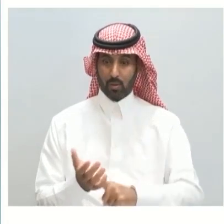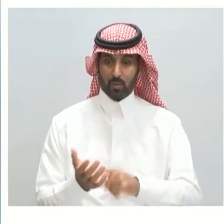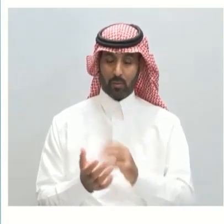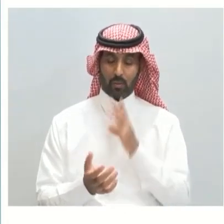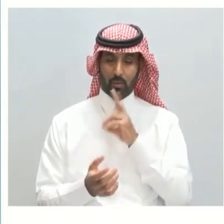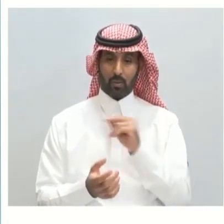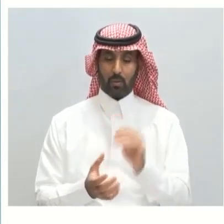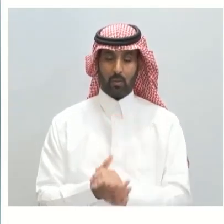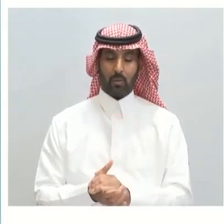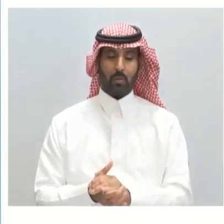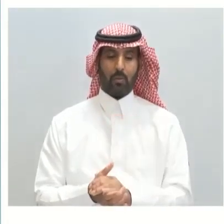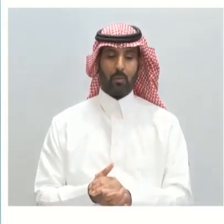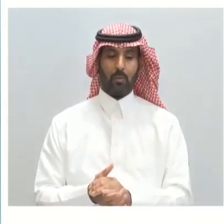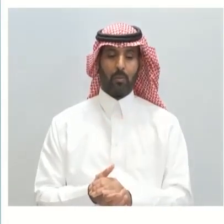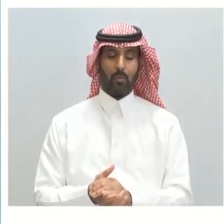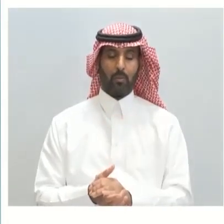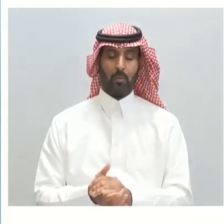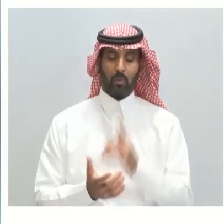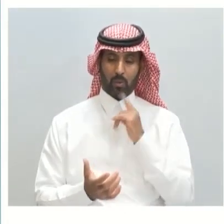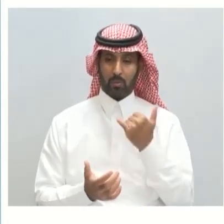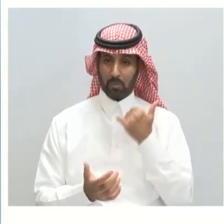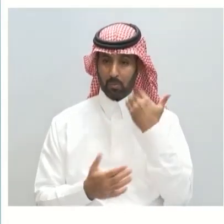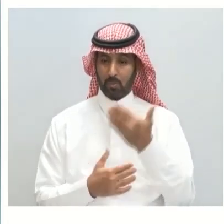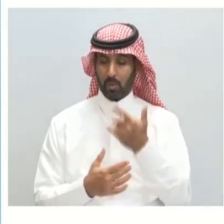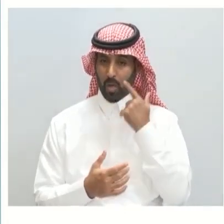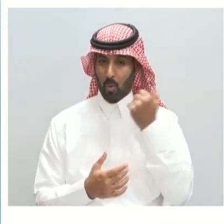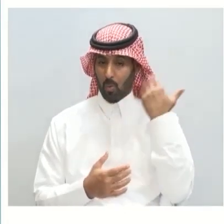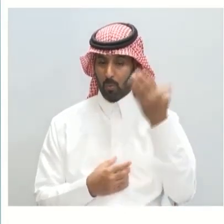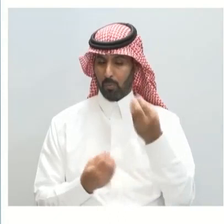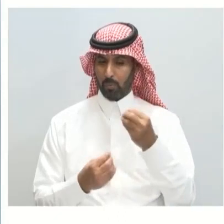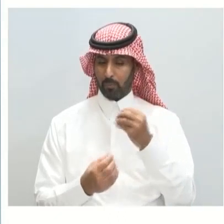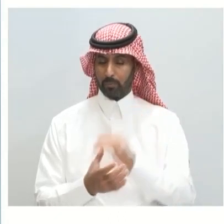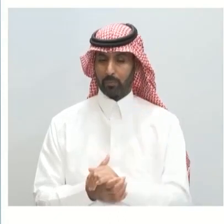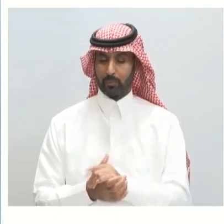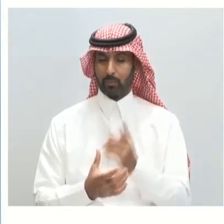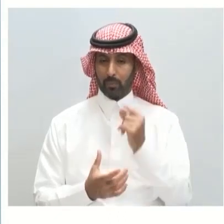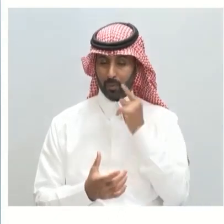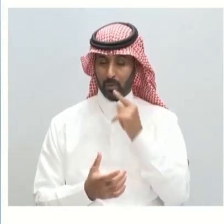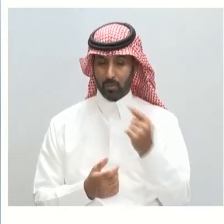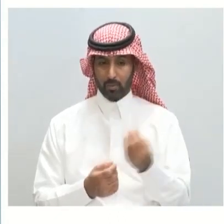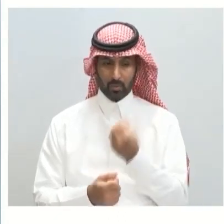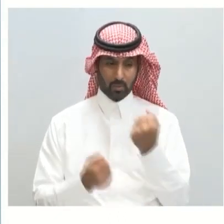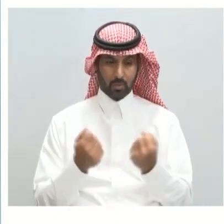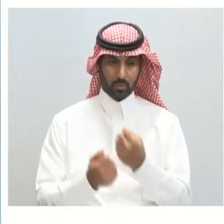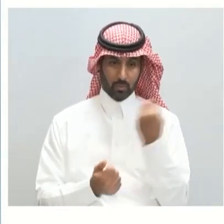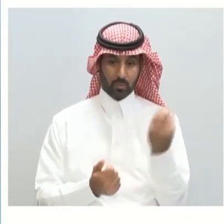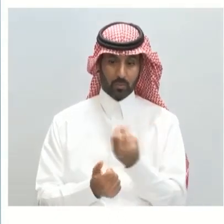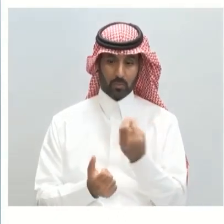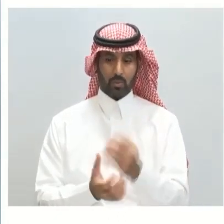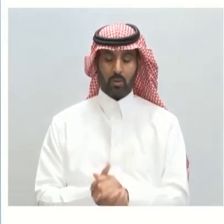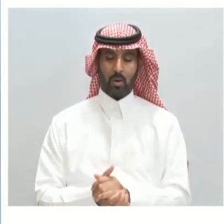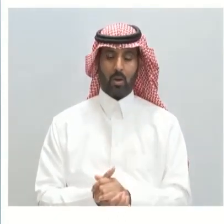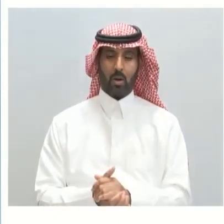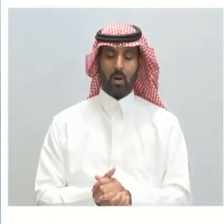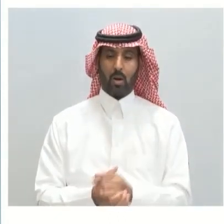another example. We have been more fortunate than we could ever expect it. This has been the best trip ever. Or for example here,